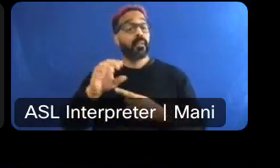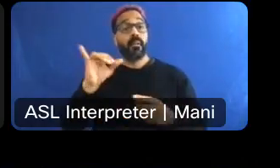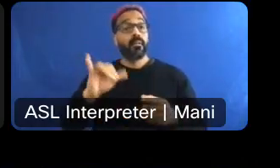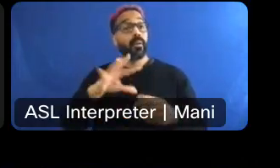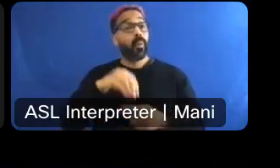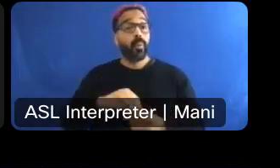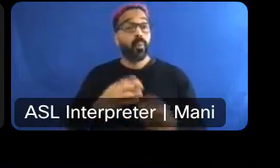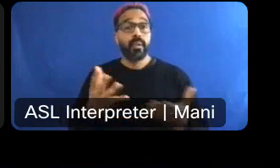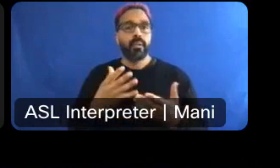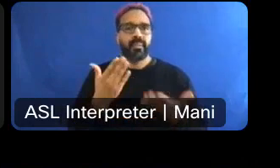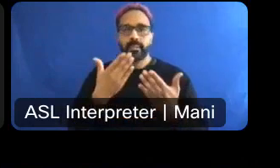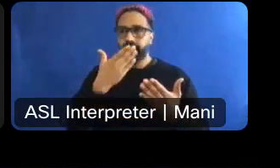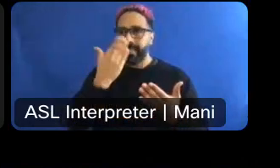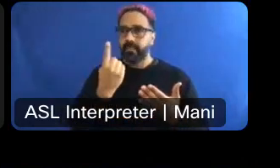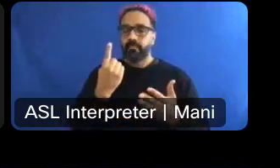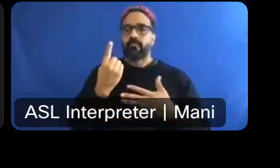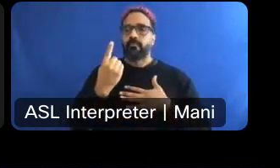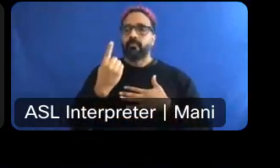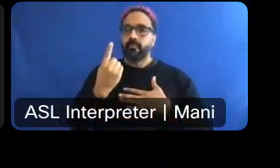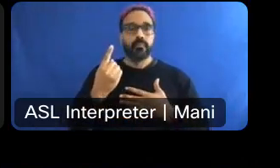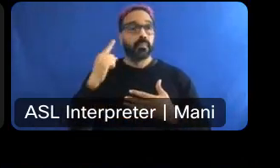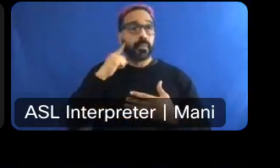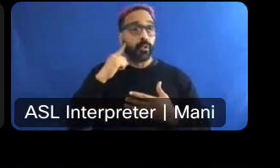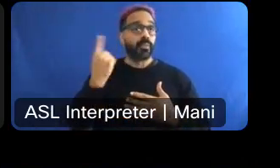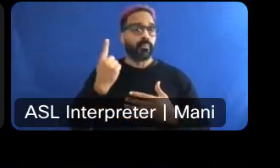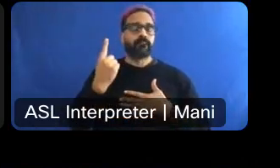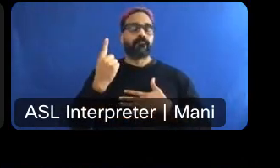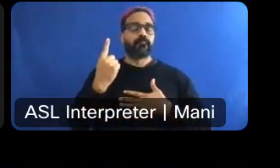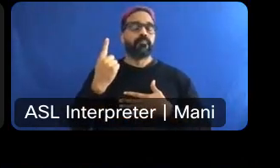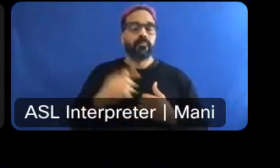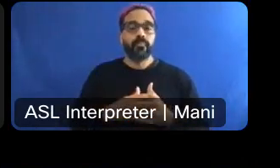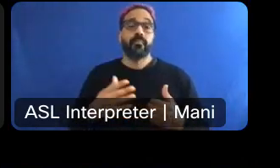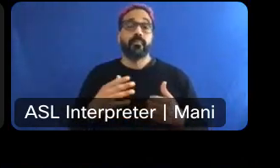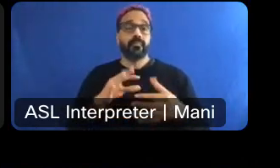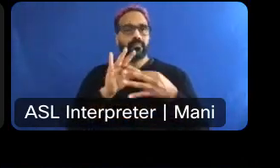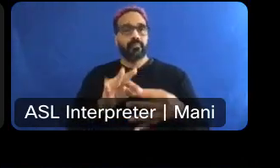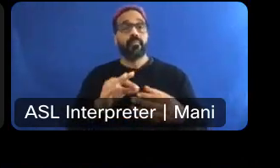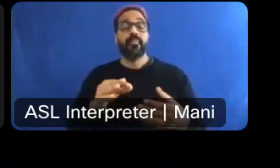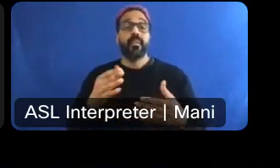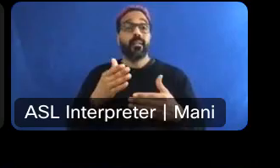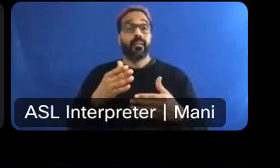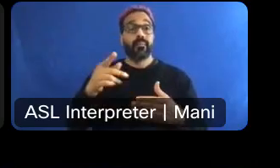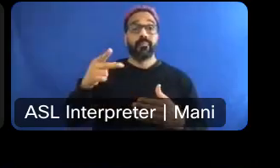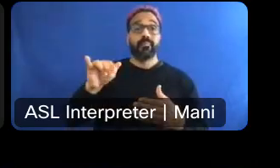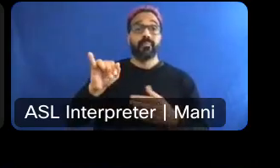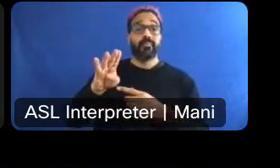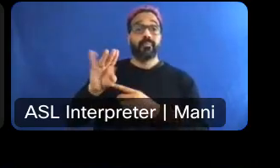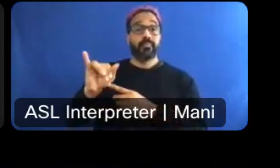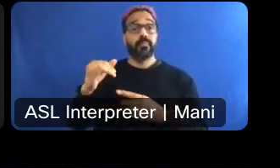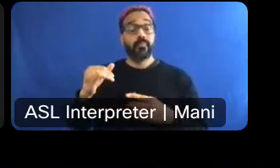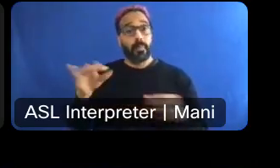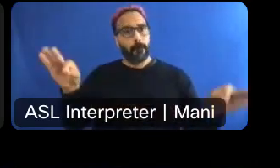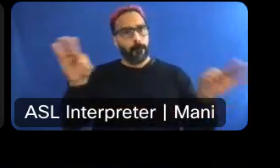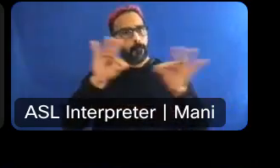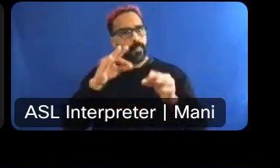certain smells or sounds. In the context of partner-inflicted brain injuries, I want us to remember that